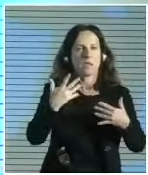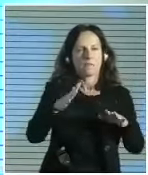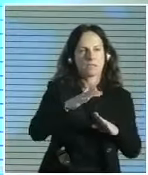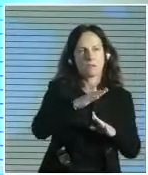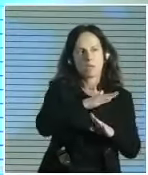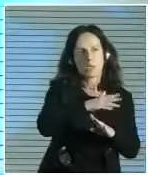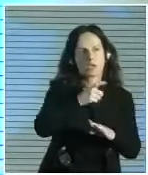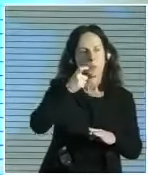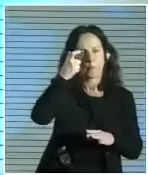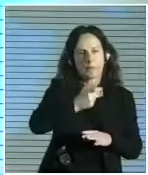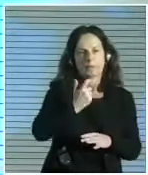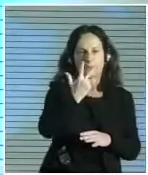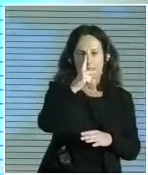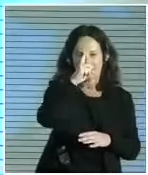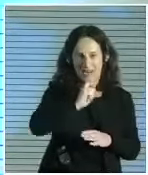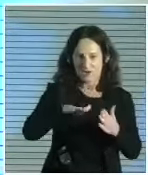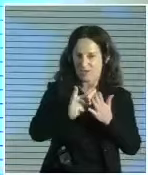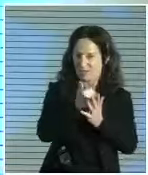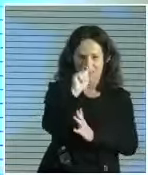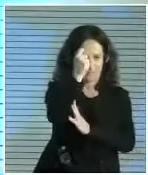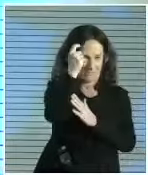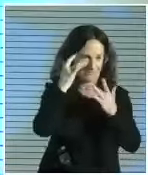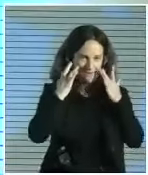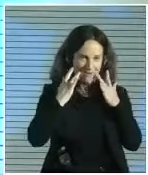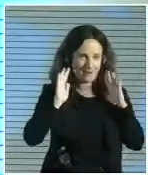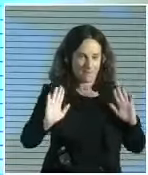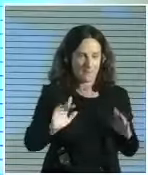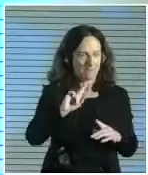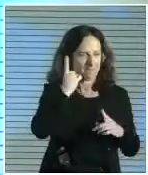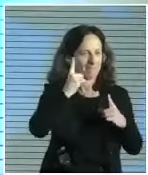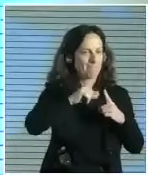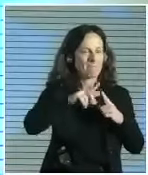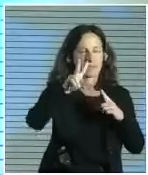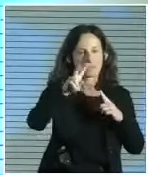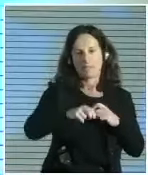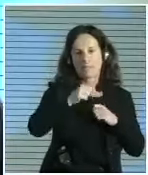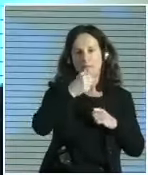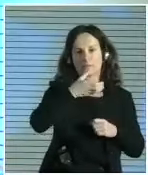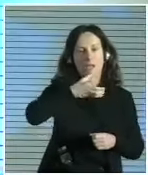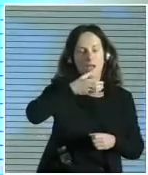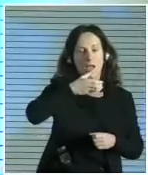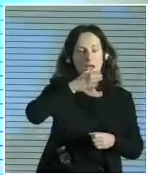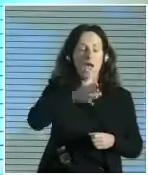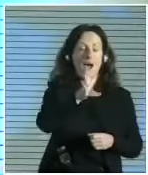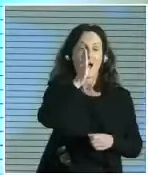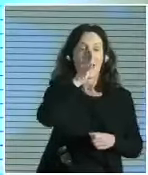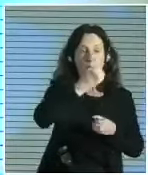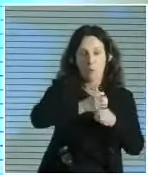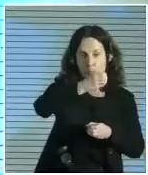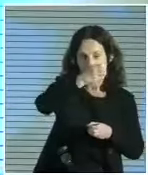the bottled water, because we used to use about 1 million bottles a